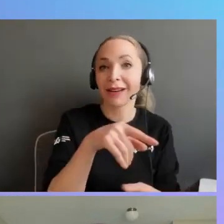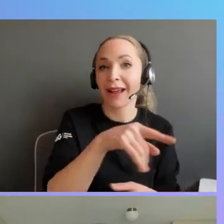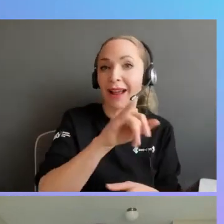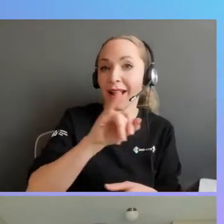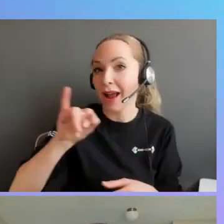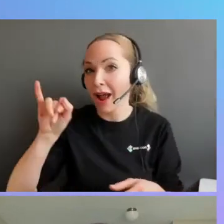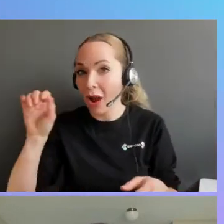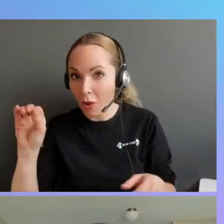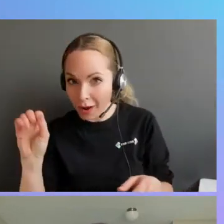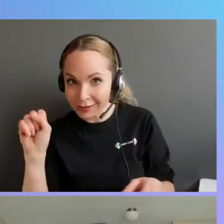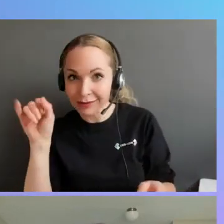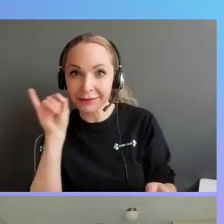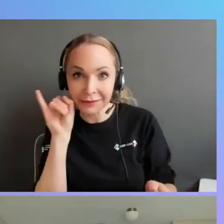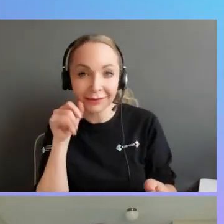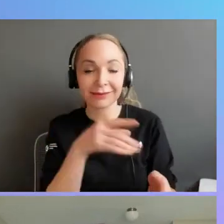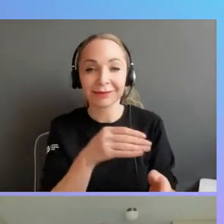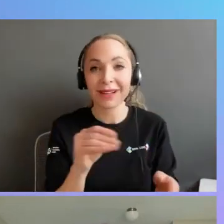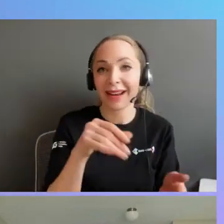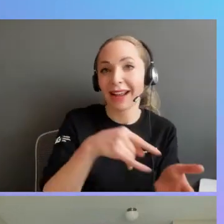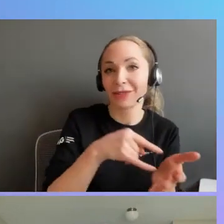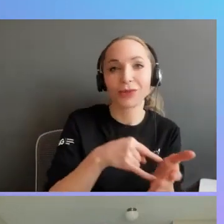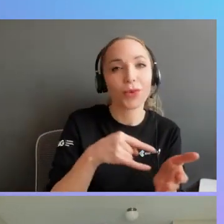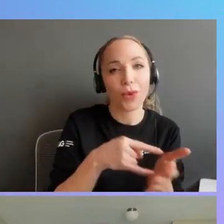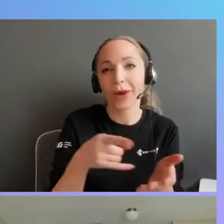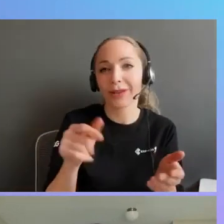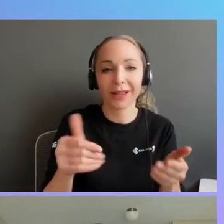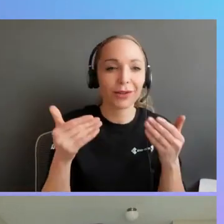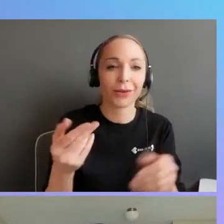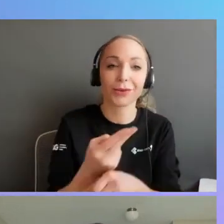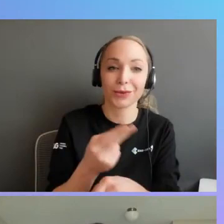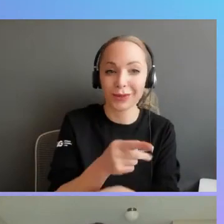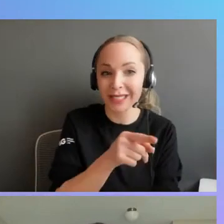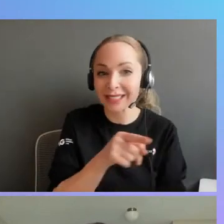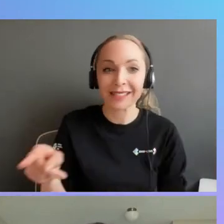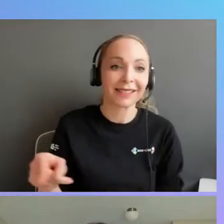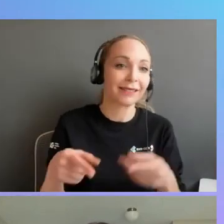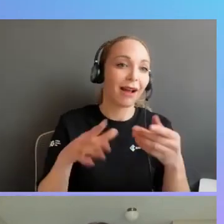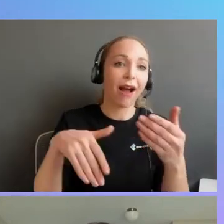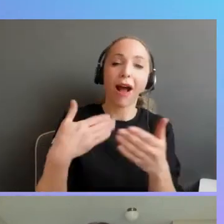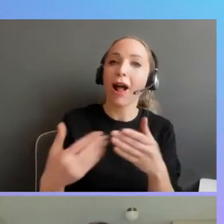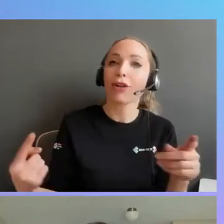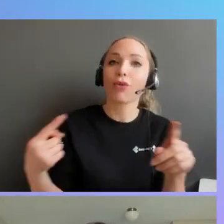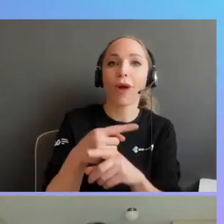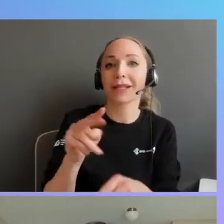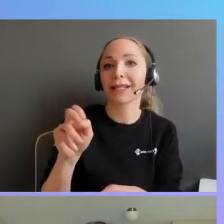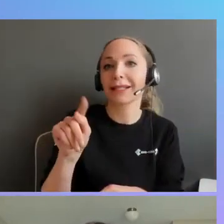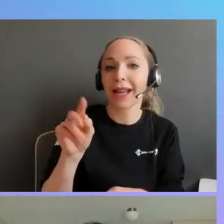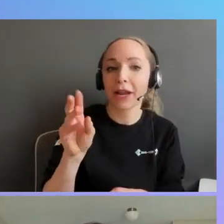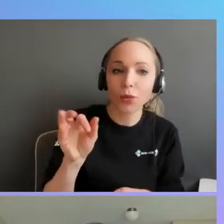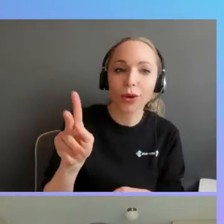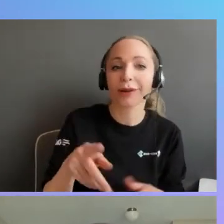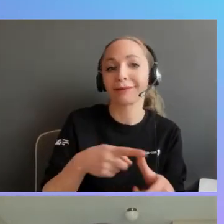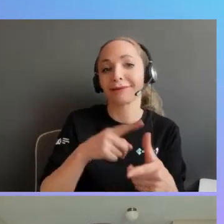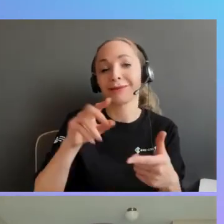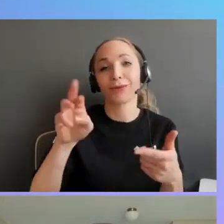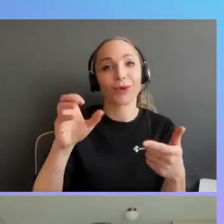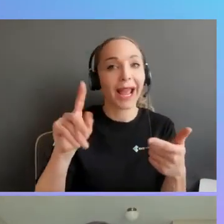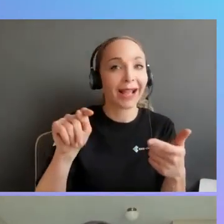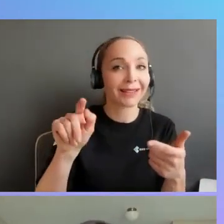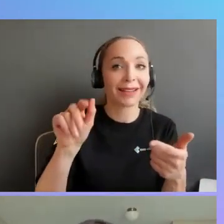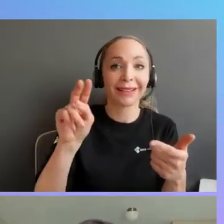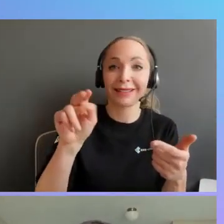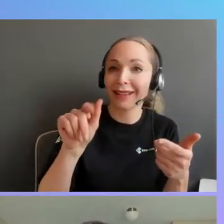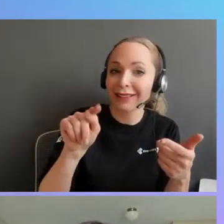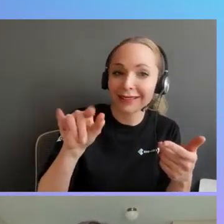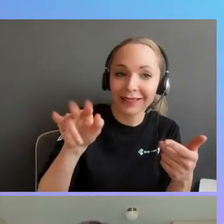now includes cross-platform apps, so the React Native, Flutter, .NET MAUI, like I mentioned before, and really we're ready for whatever comes